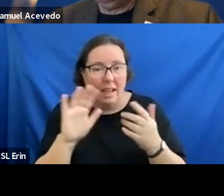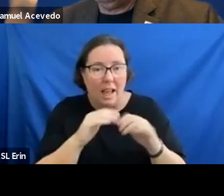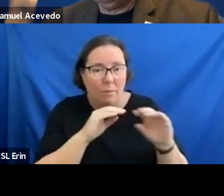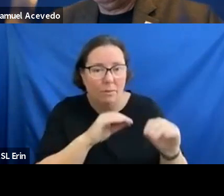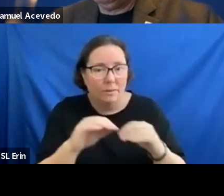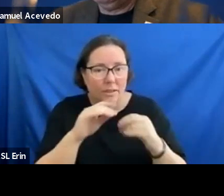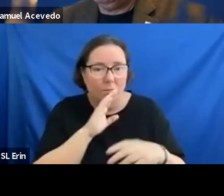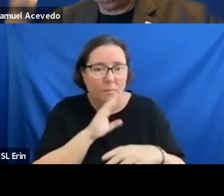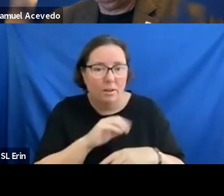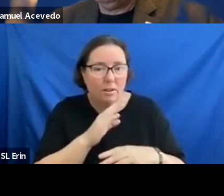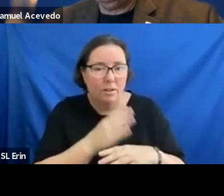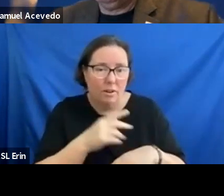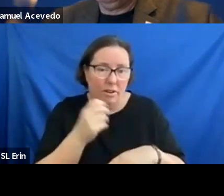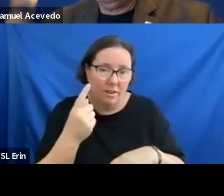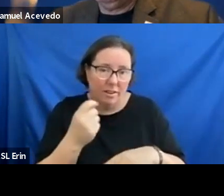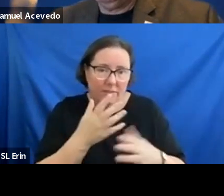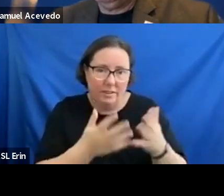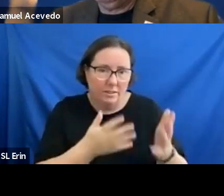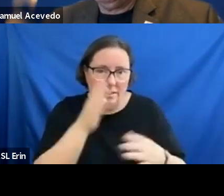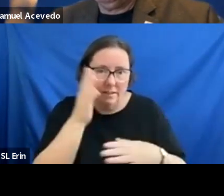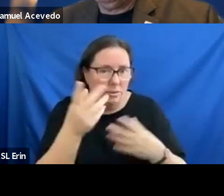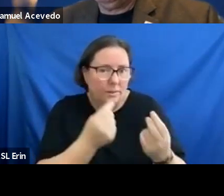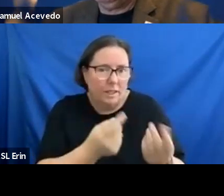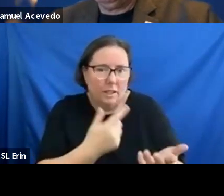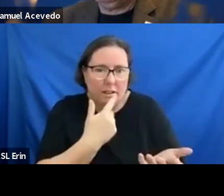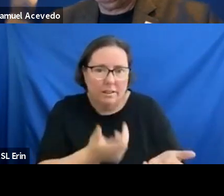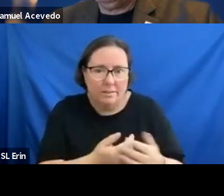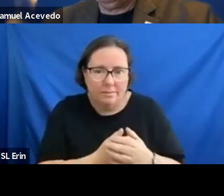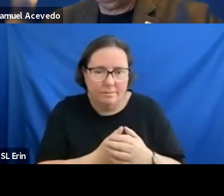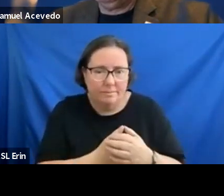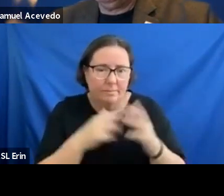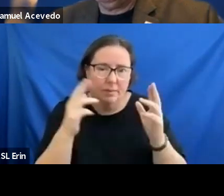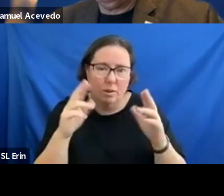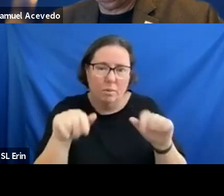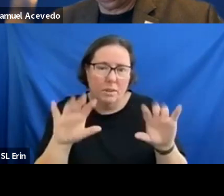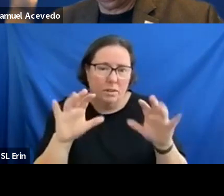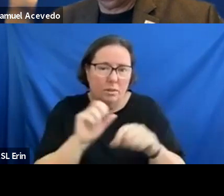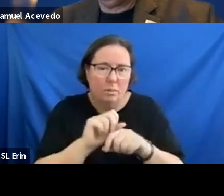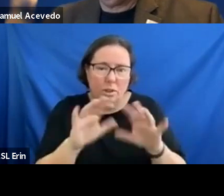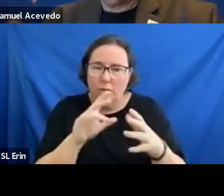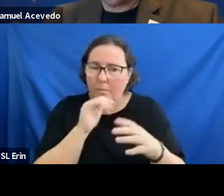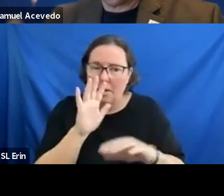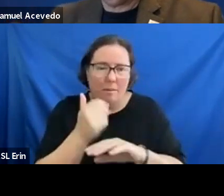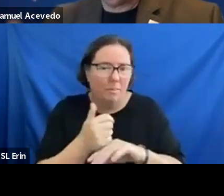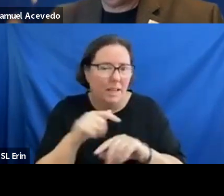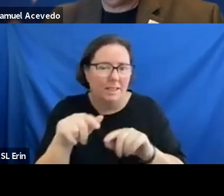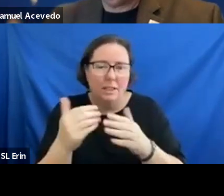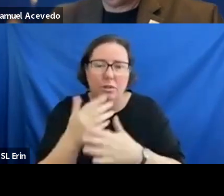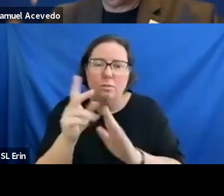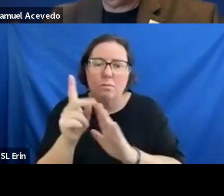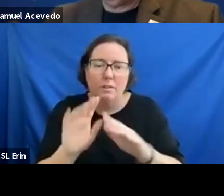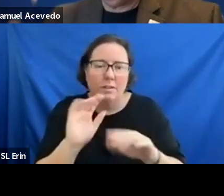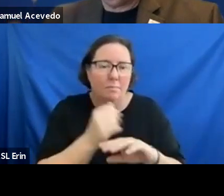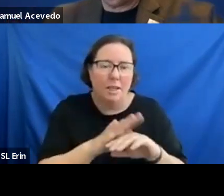my 11-year-old doctor in the future. I hope working group will not based on the new policy from the last year's plan as